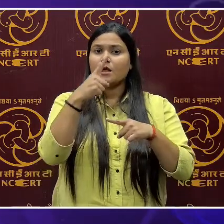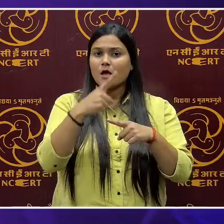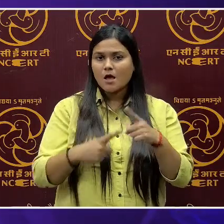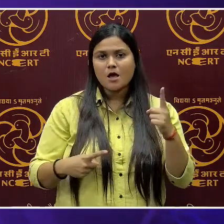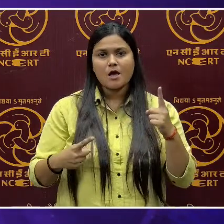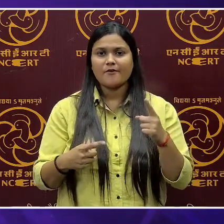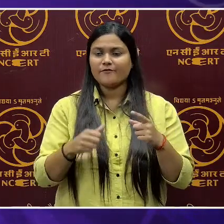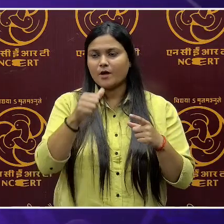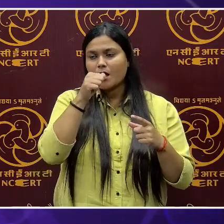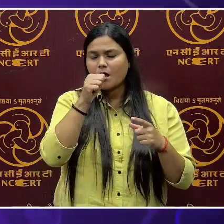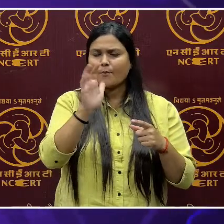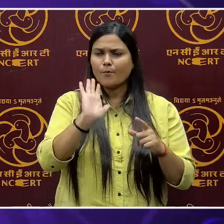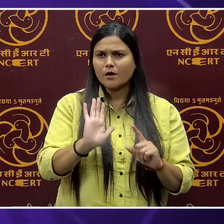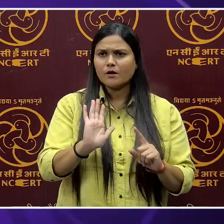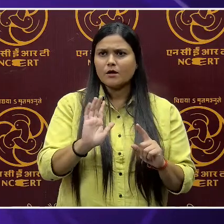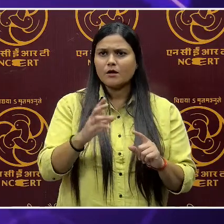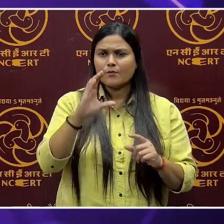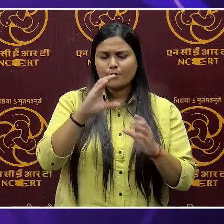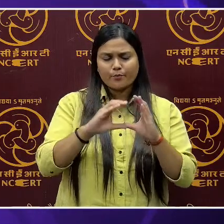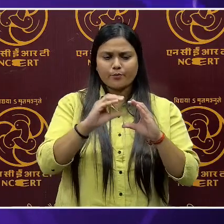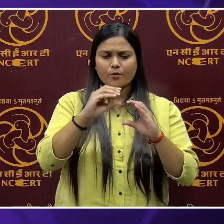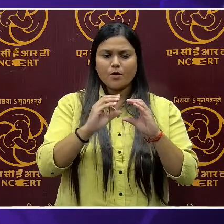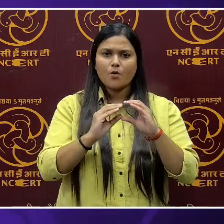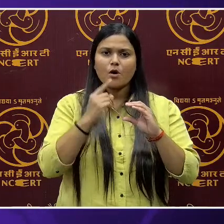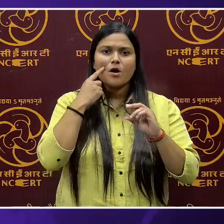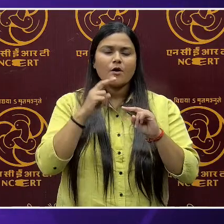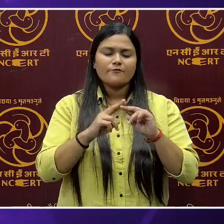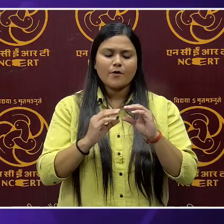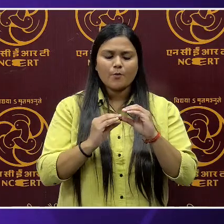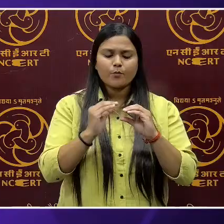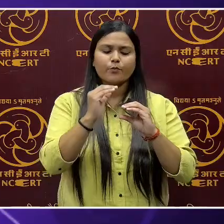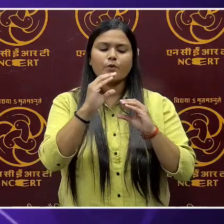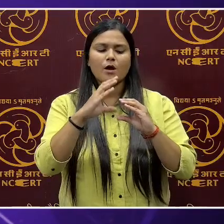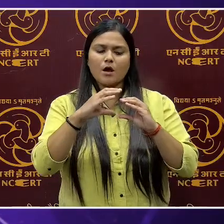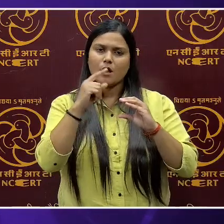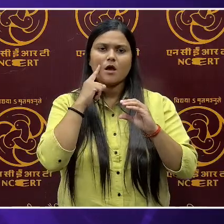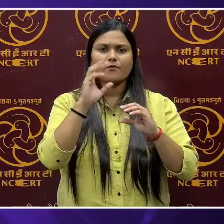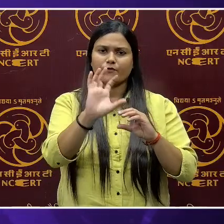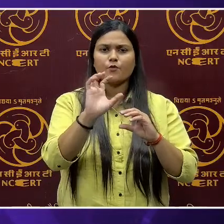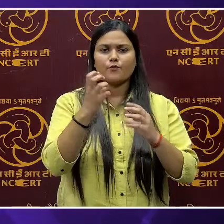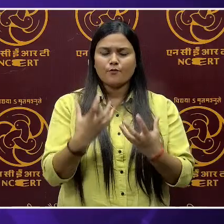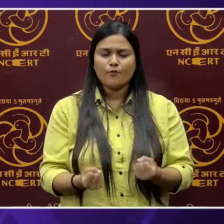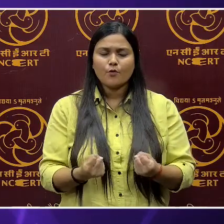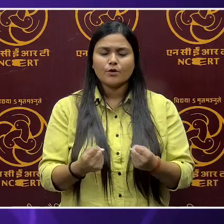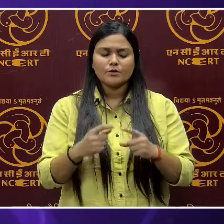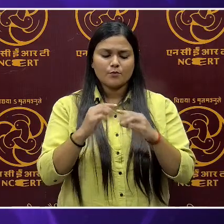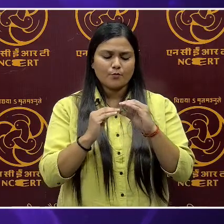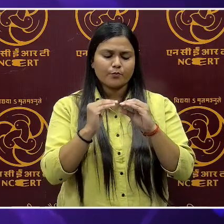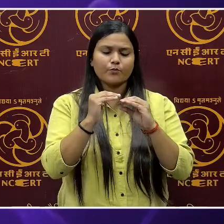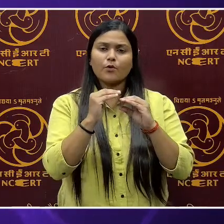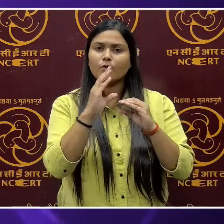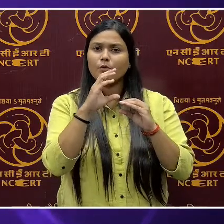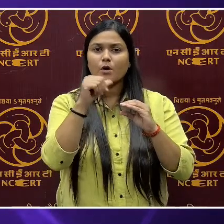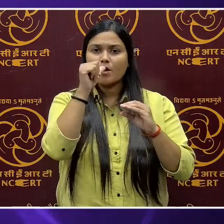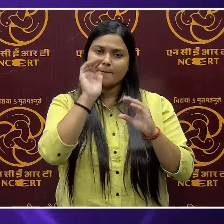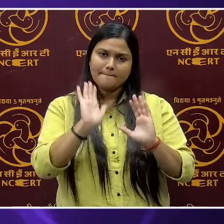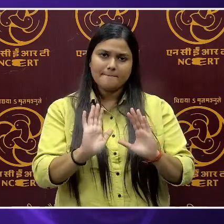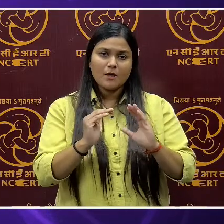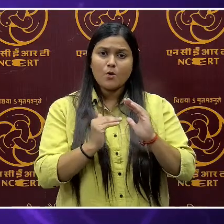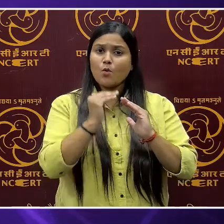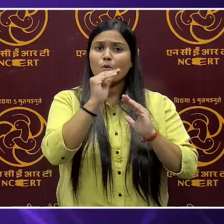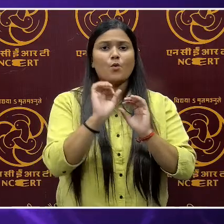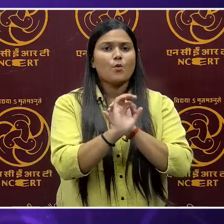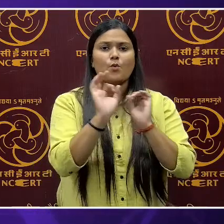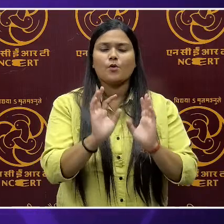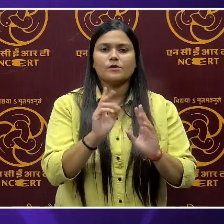a glass and not take the full glass. So it's important that you monitor how much water you are using